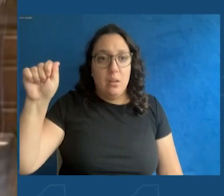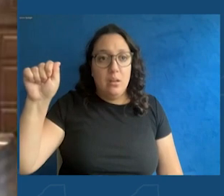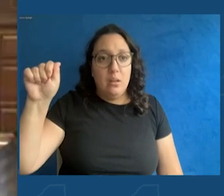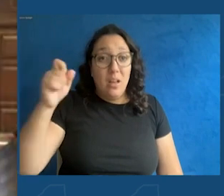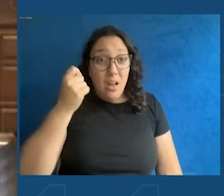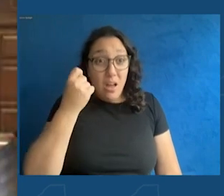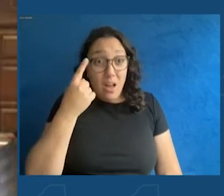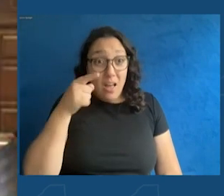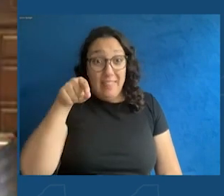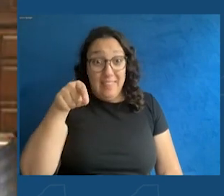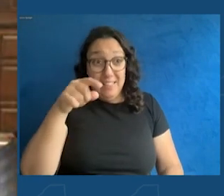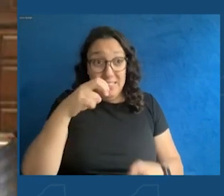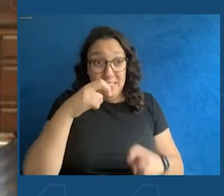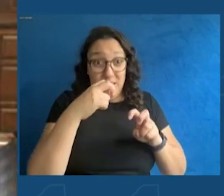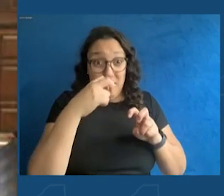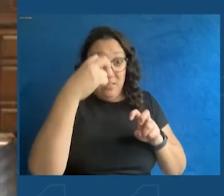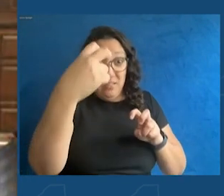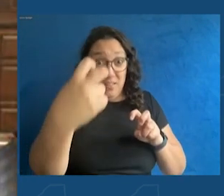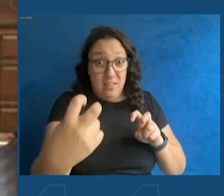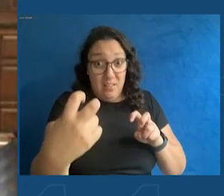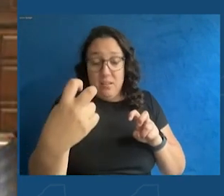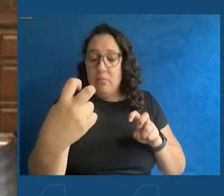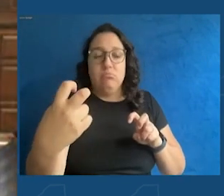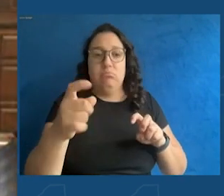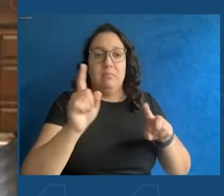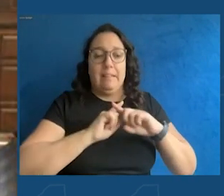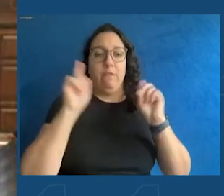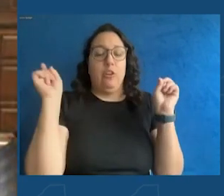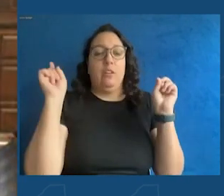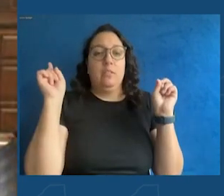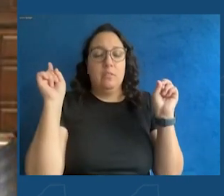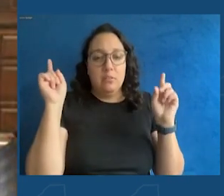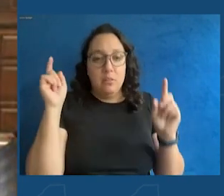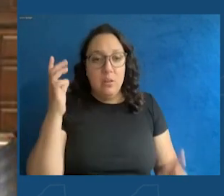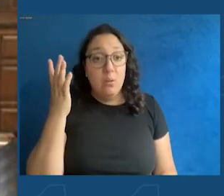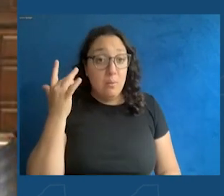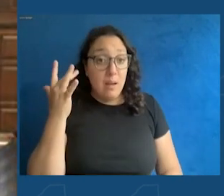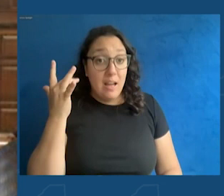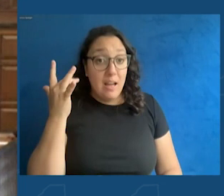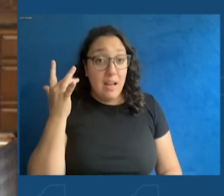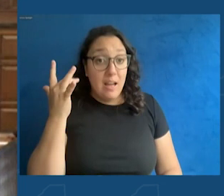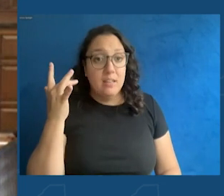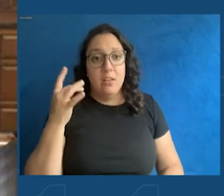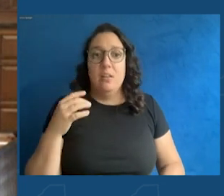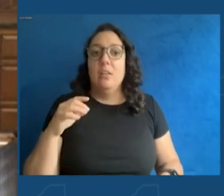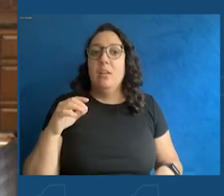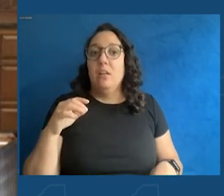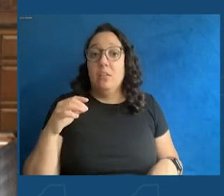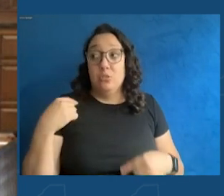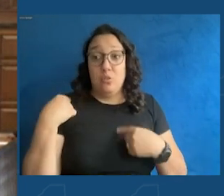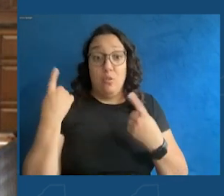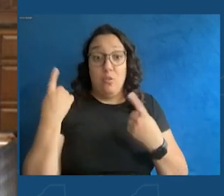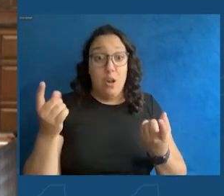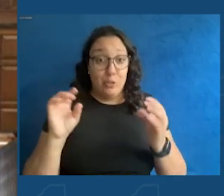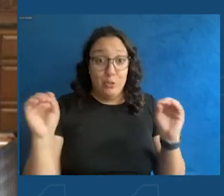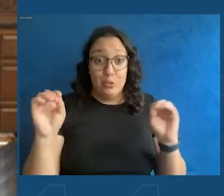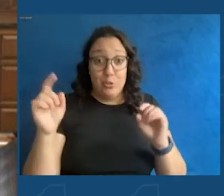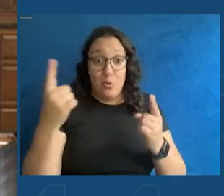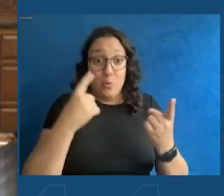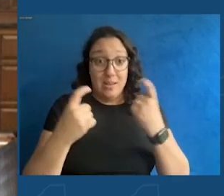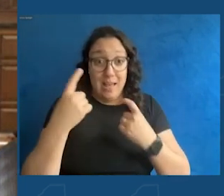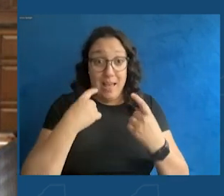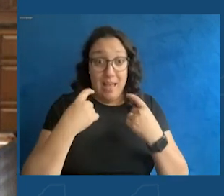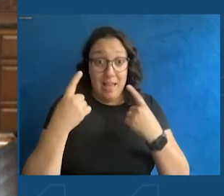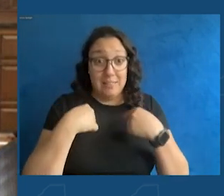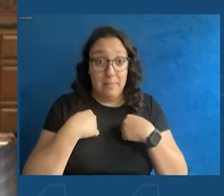strikingly different in a few ways. So far, no one has asked me a question, quite a break from the vigorous